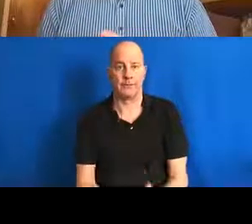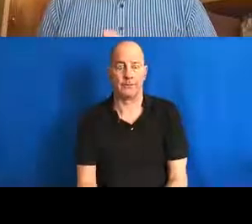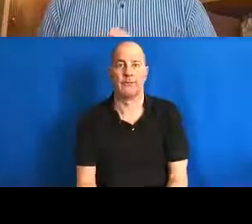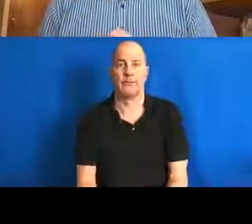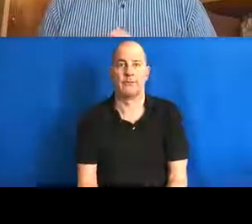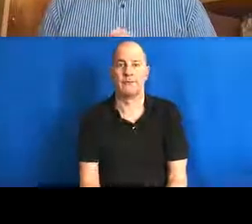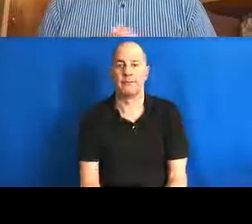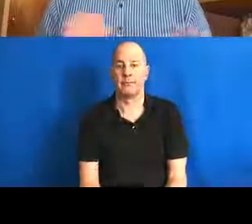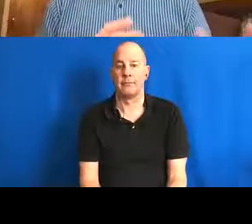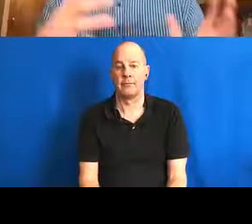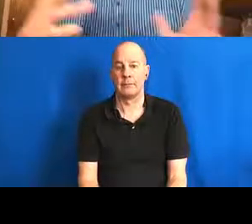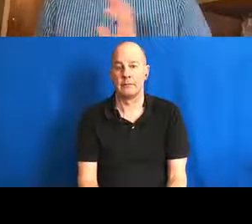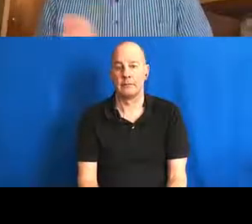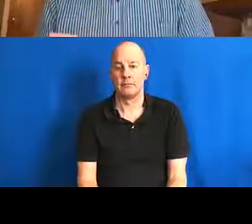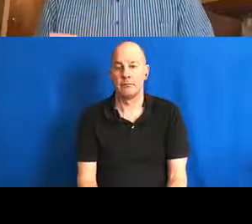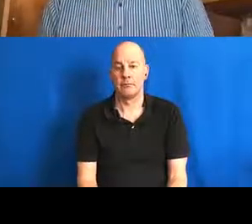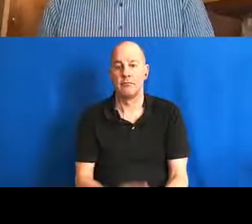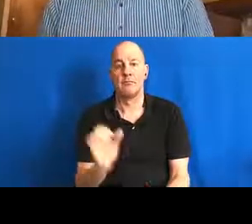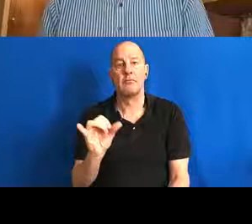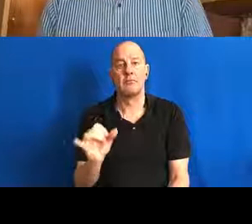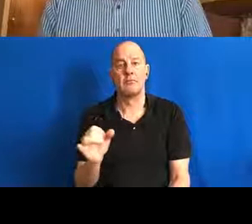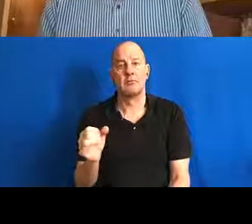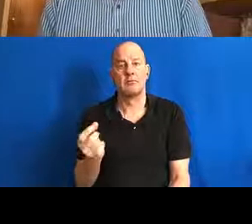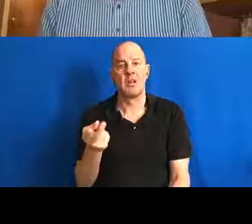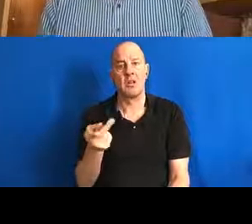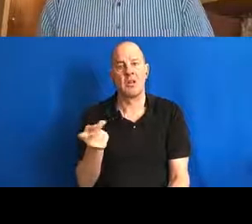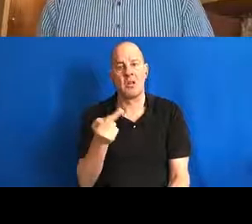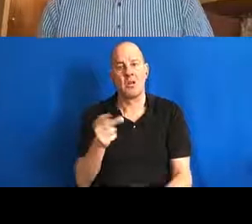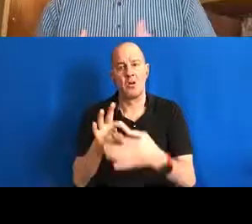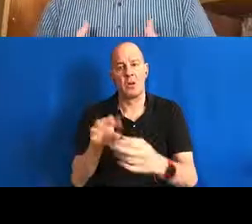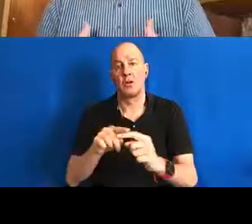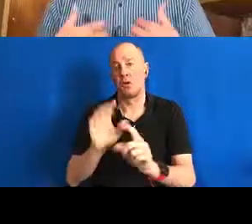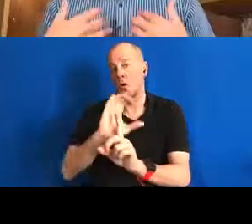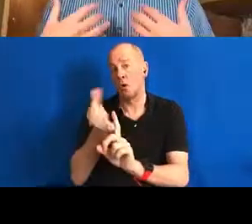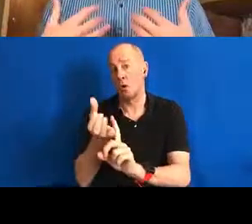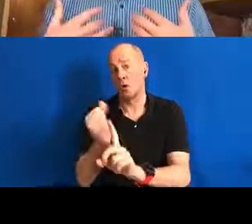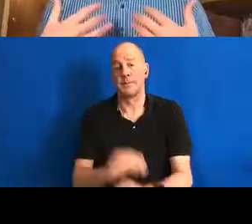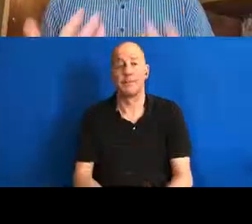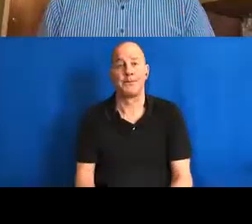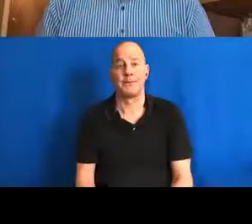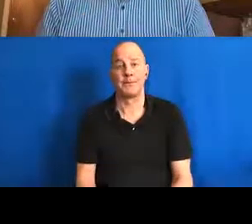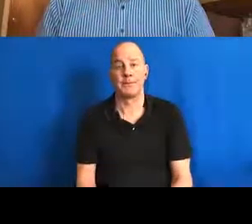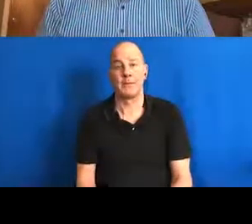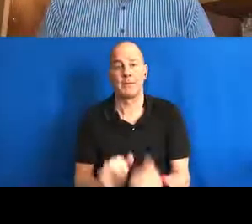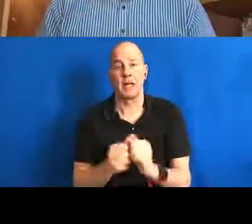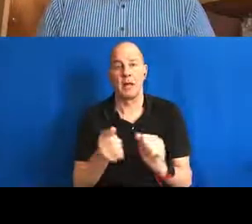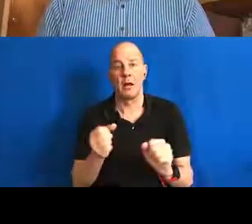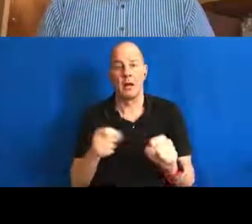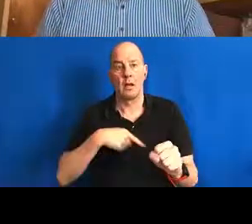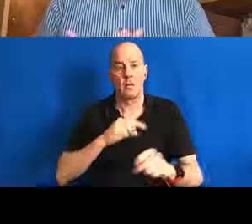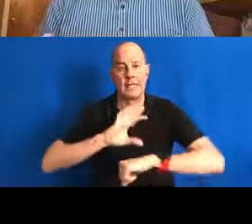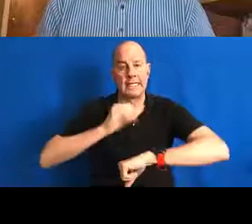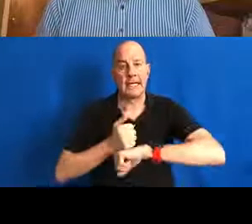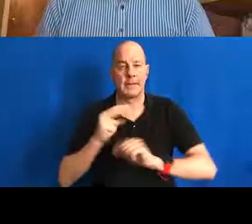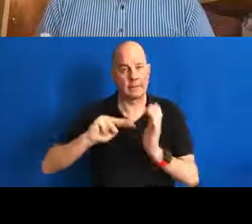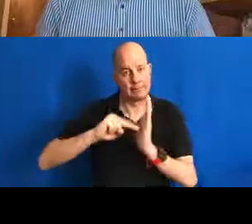also those 2 things are in relationship to culture. And so how do we set an intention and start